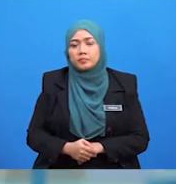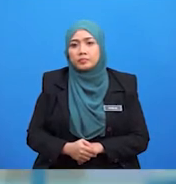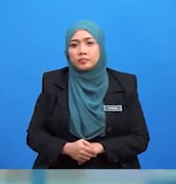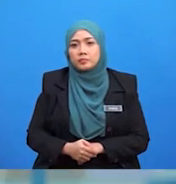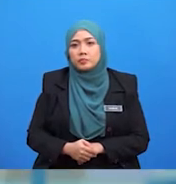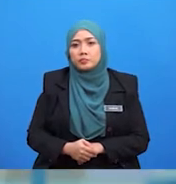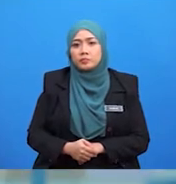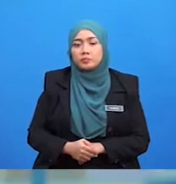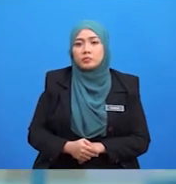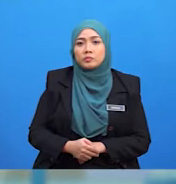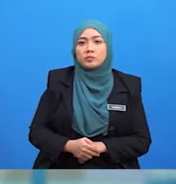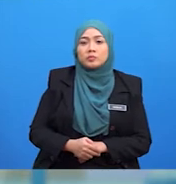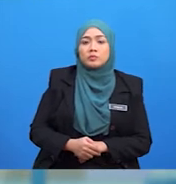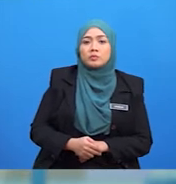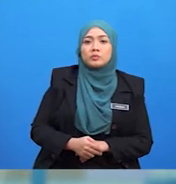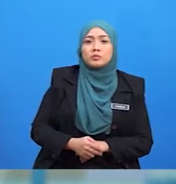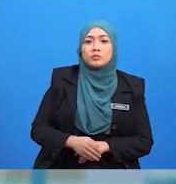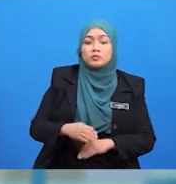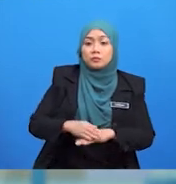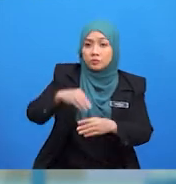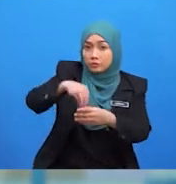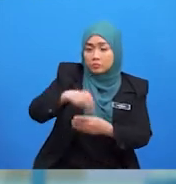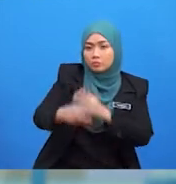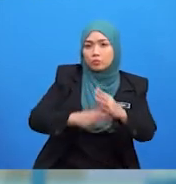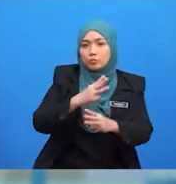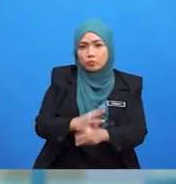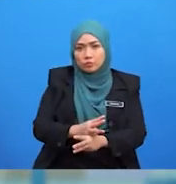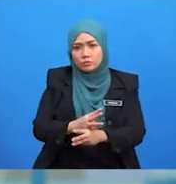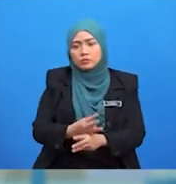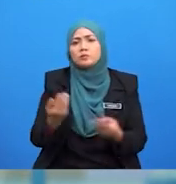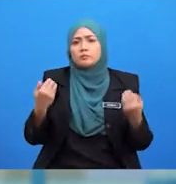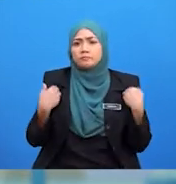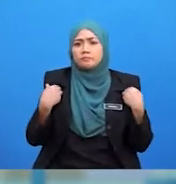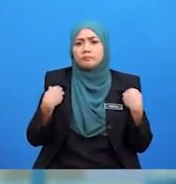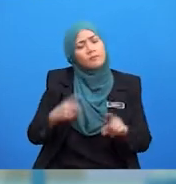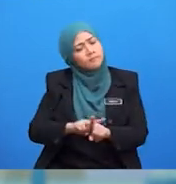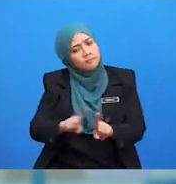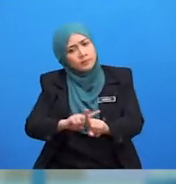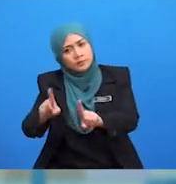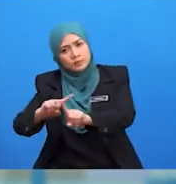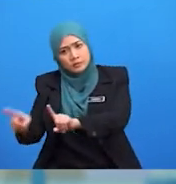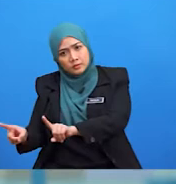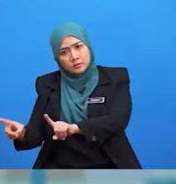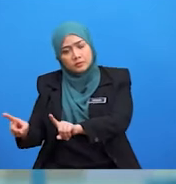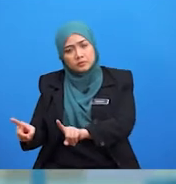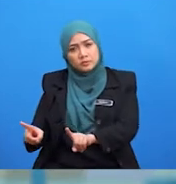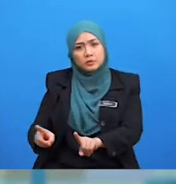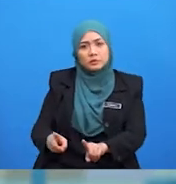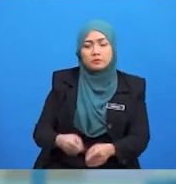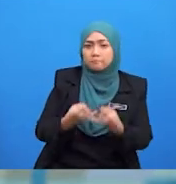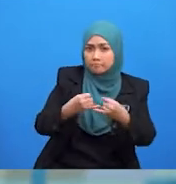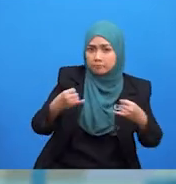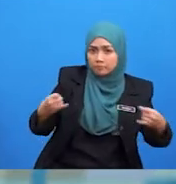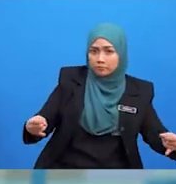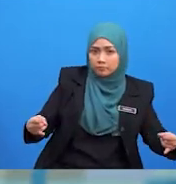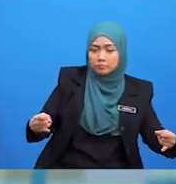In today's world, there are different types of airplanes, and of course, there are different types of